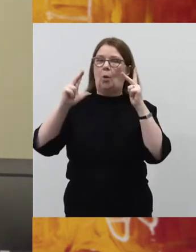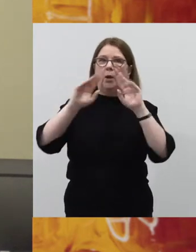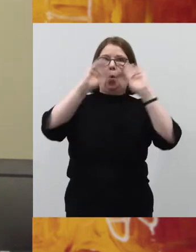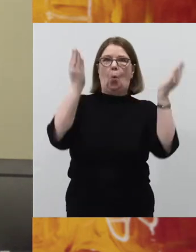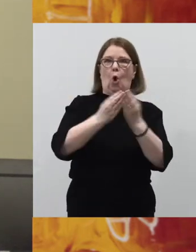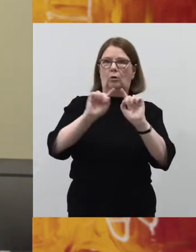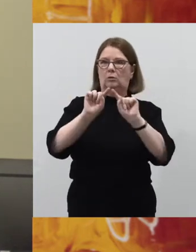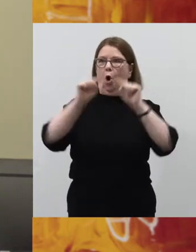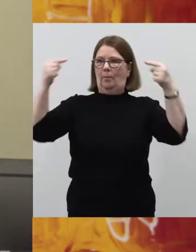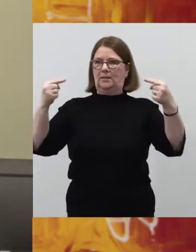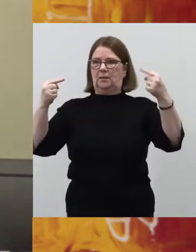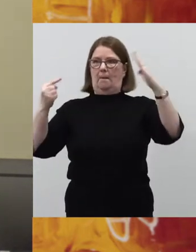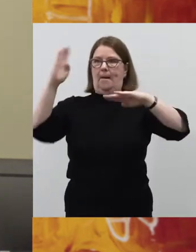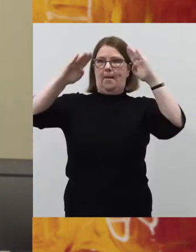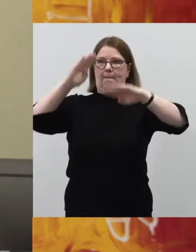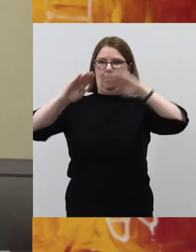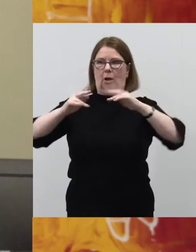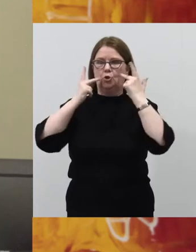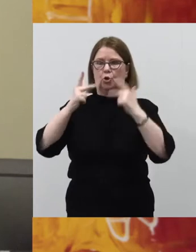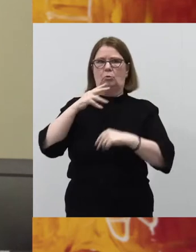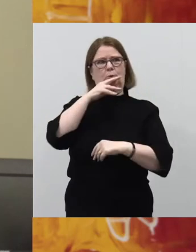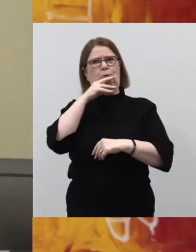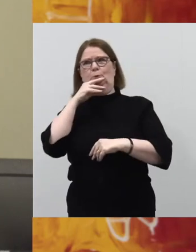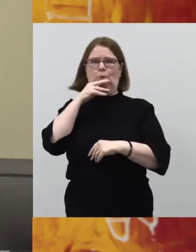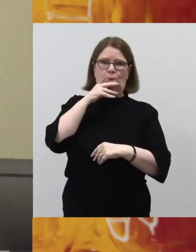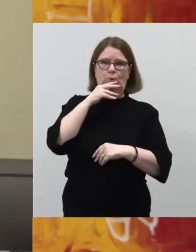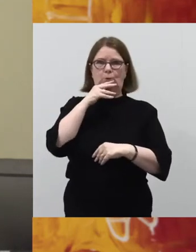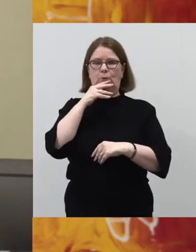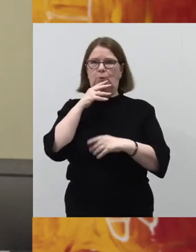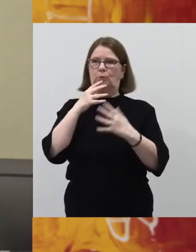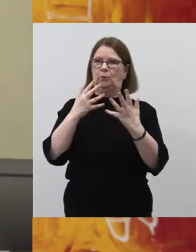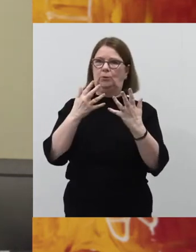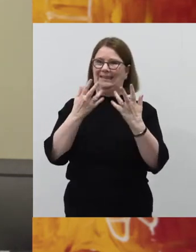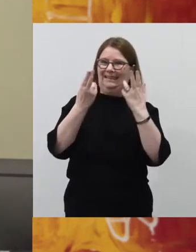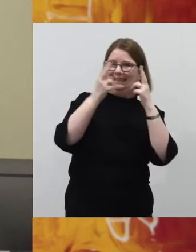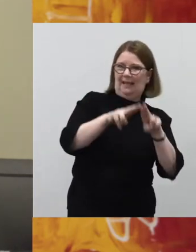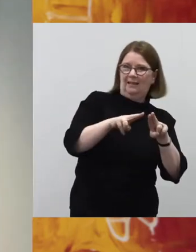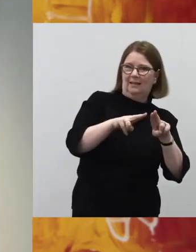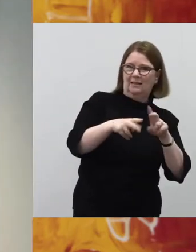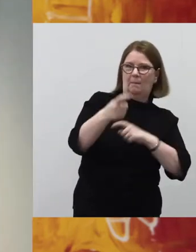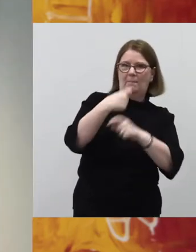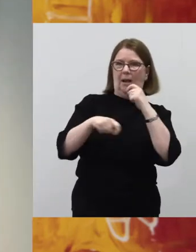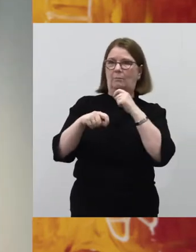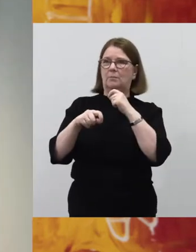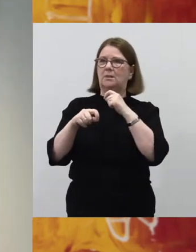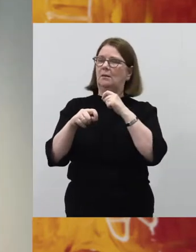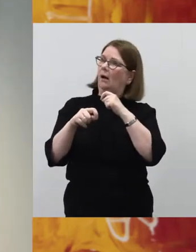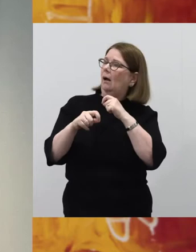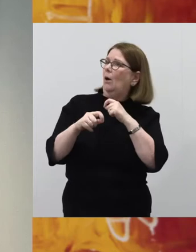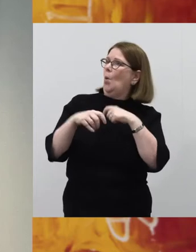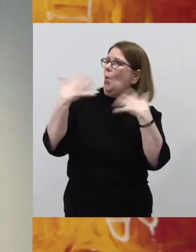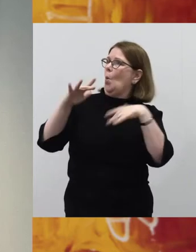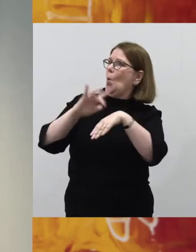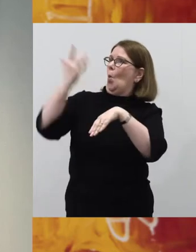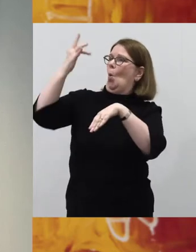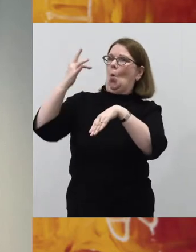Also mining that dark side, Paul Ullmann reimagines the darkness, but instead of being negative, Paul reconstructs these images